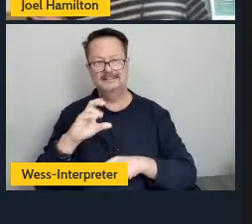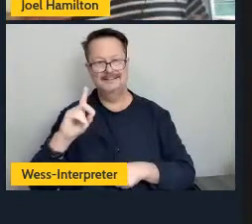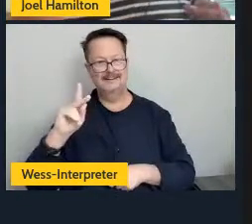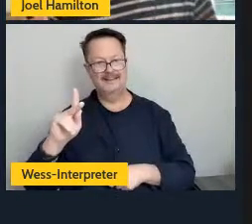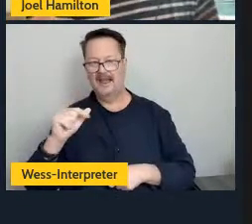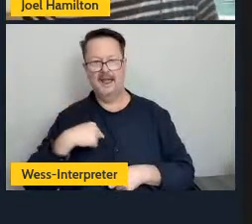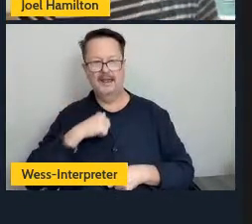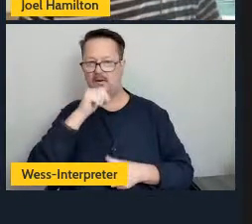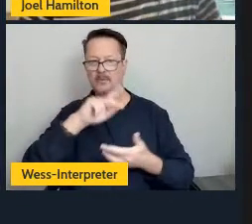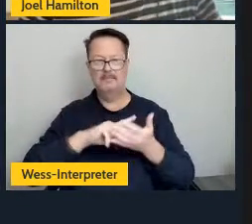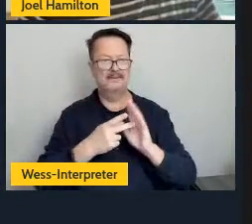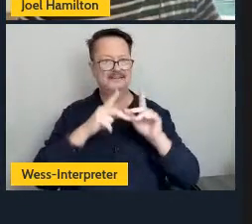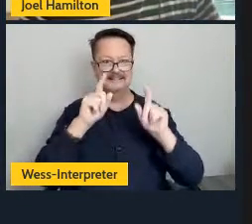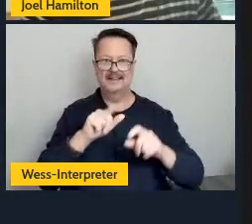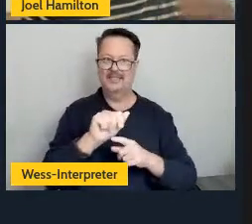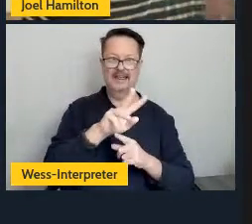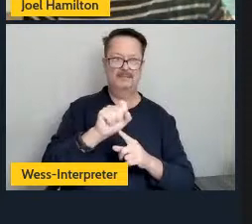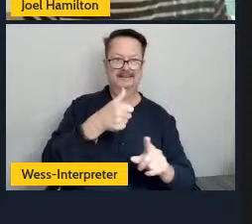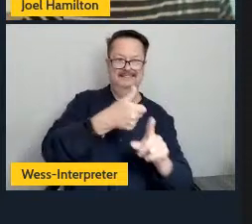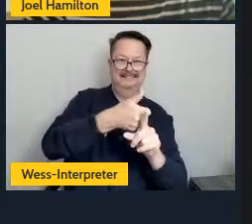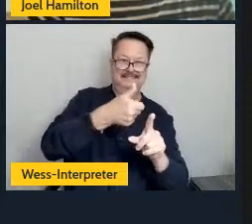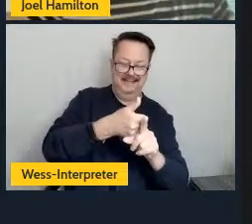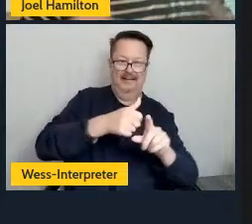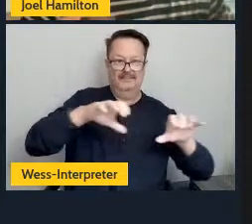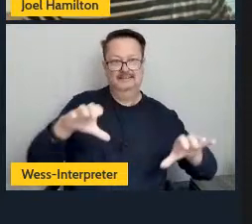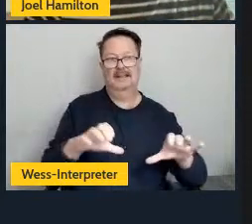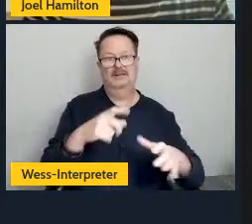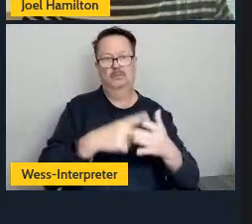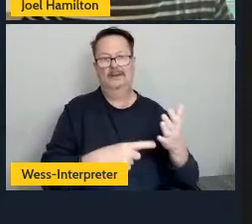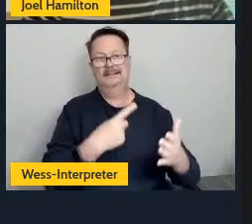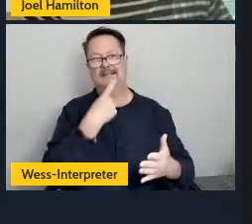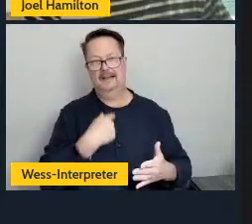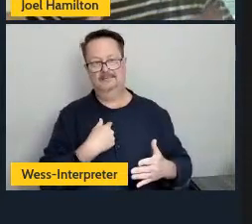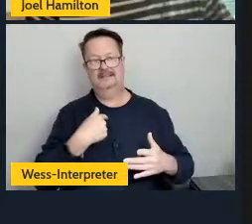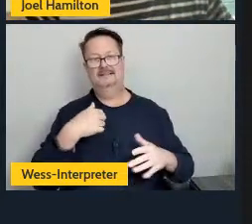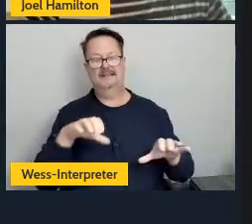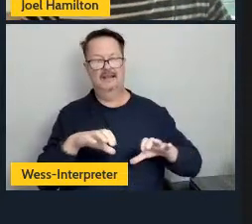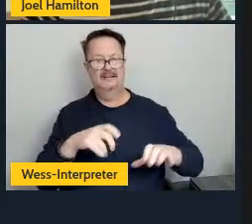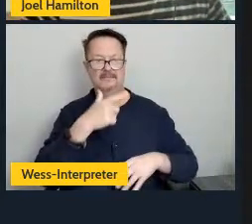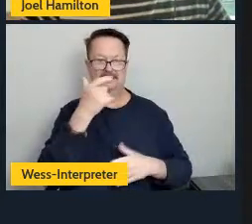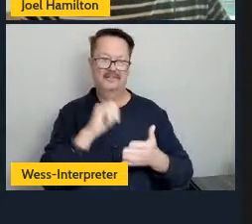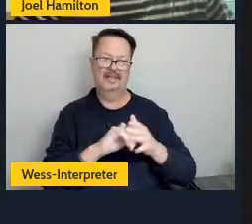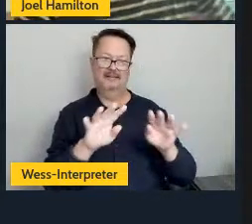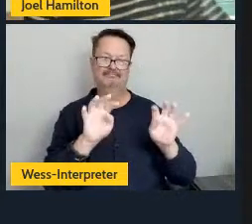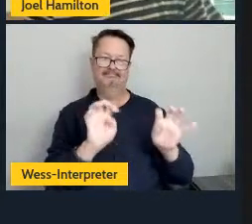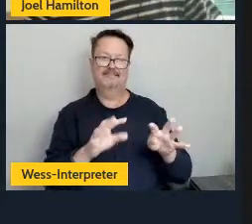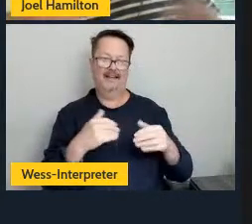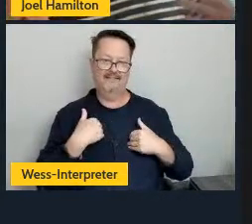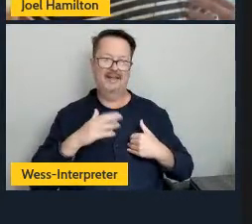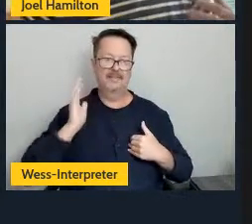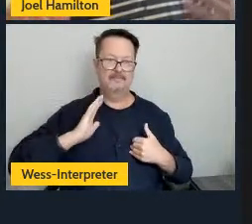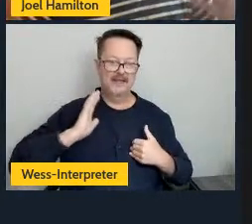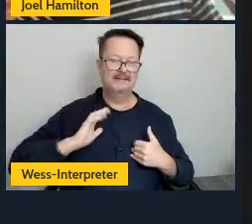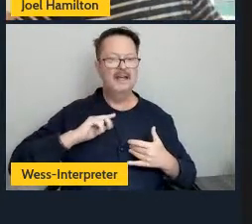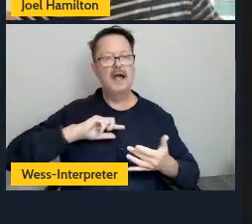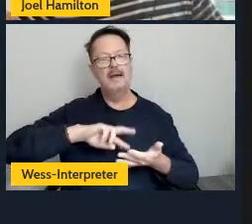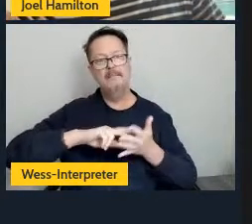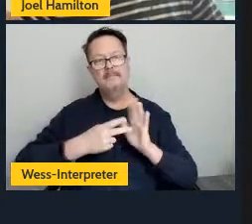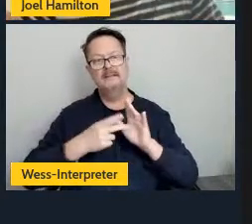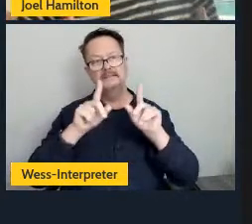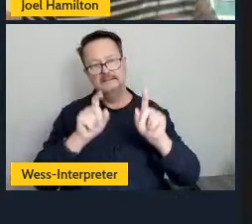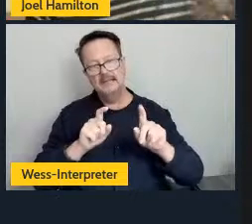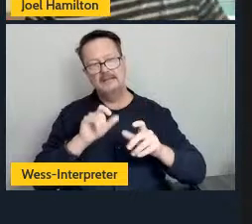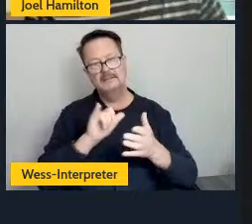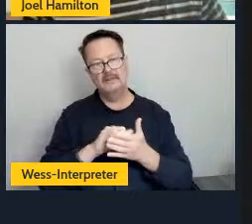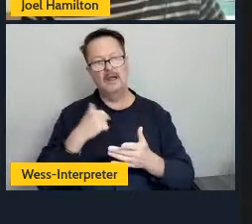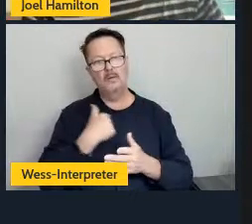mean testing that the AWS infrastructure does what it says it does, because that's a question I've had in the past. I just mean testing that